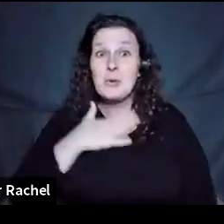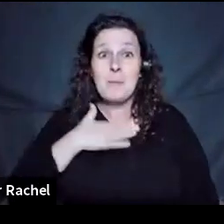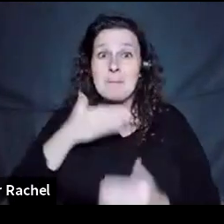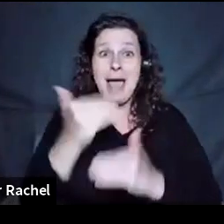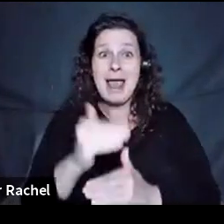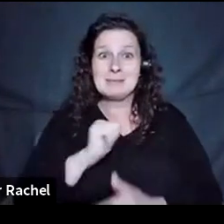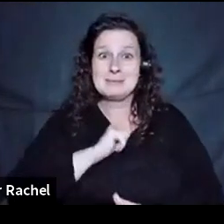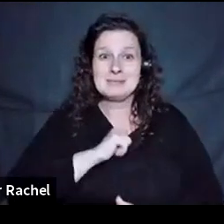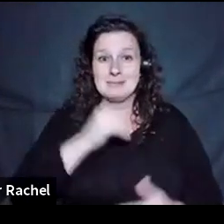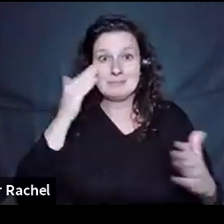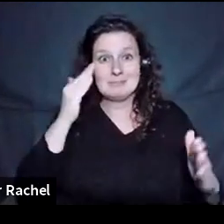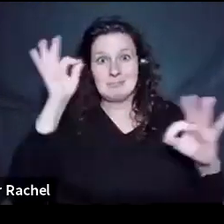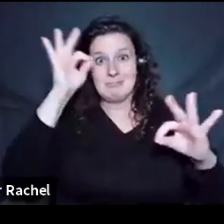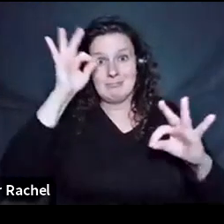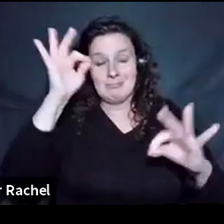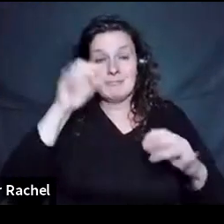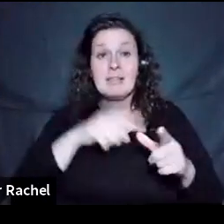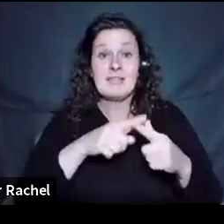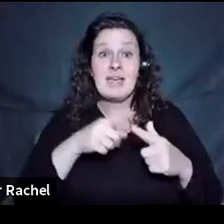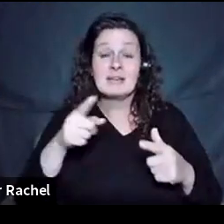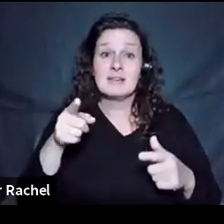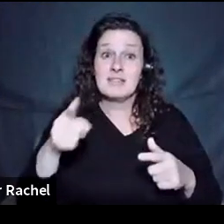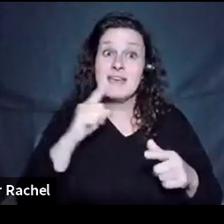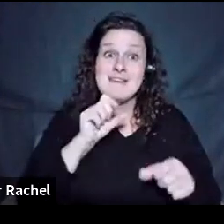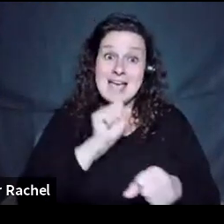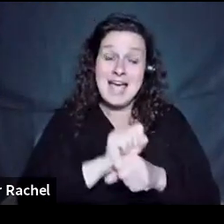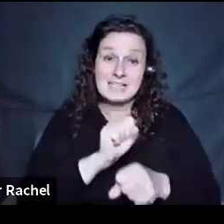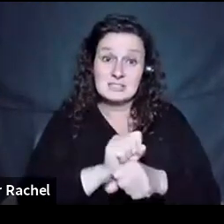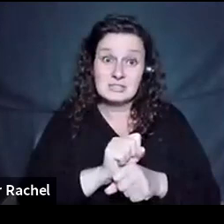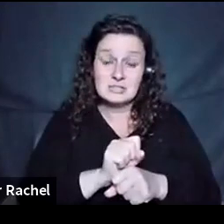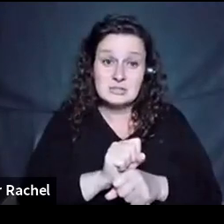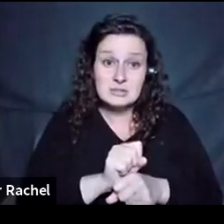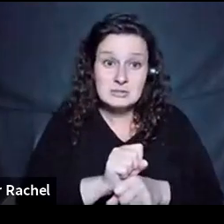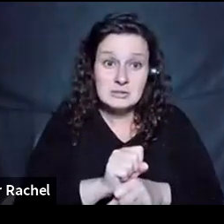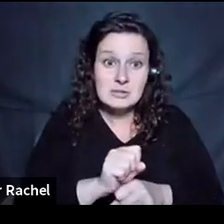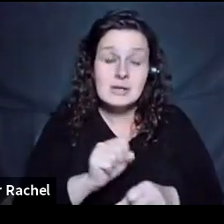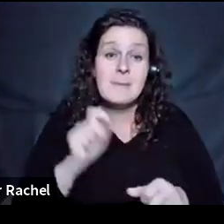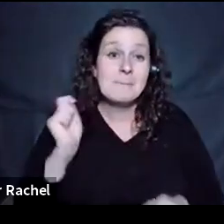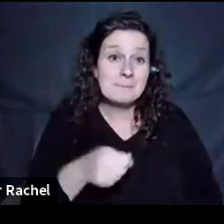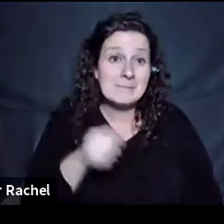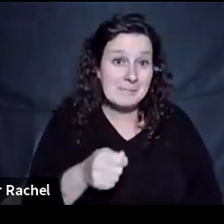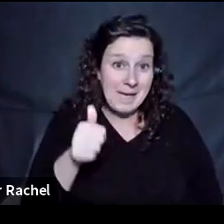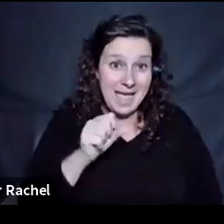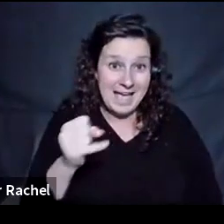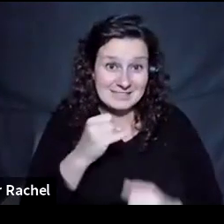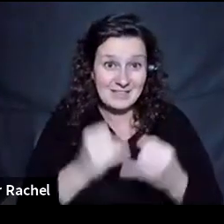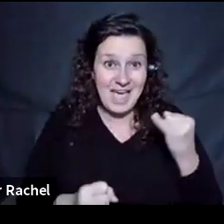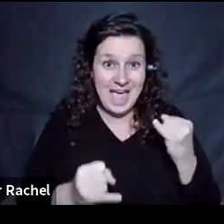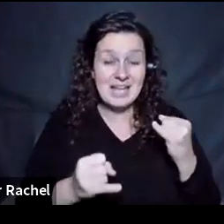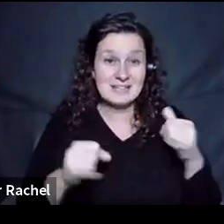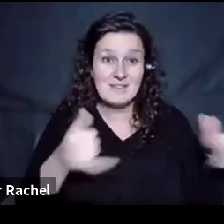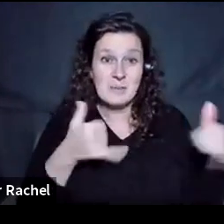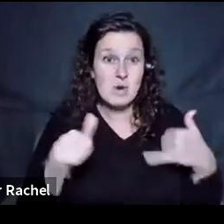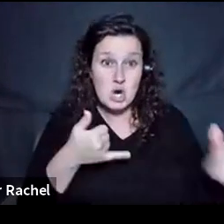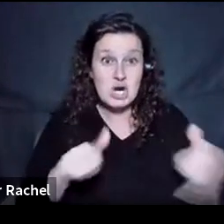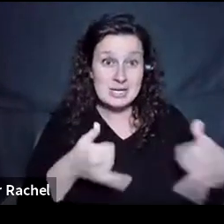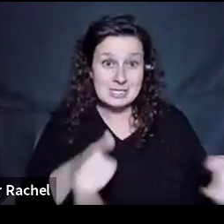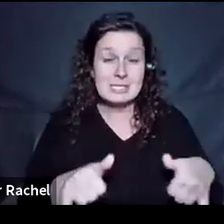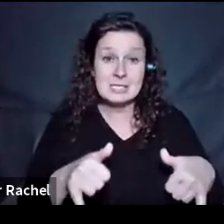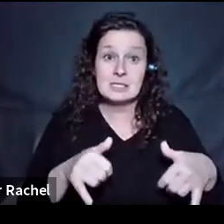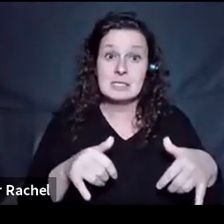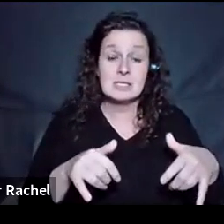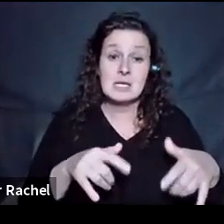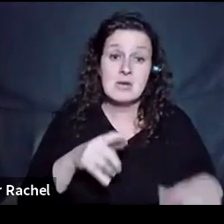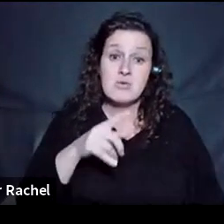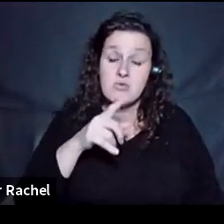were, they actually like saved my ass at the end of a party from like just like being in a